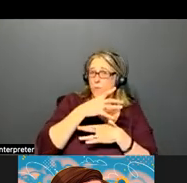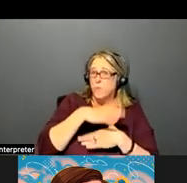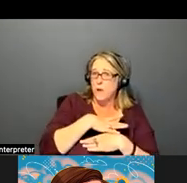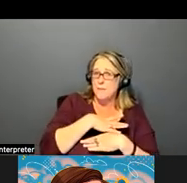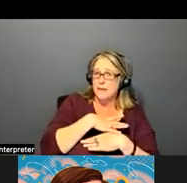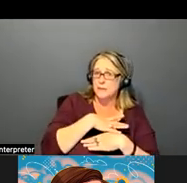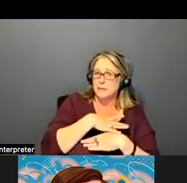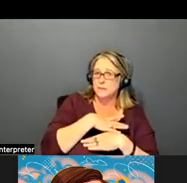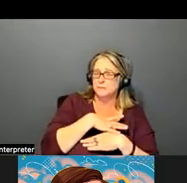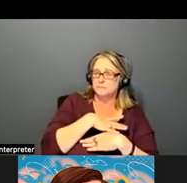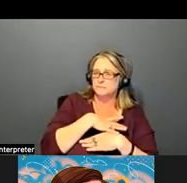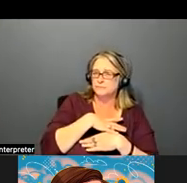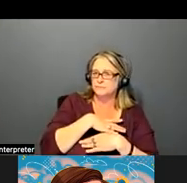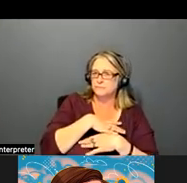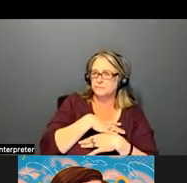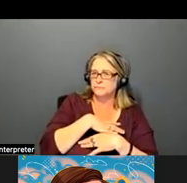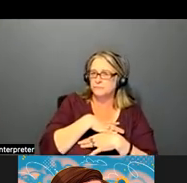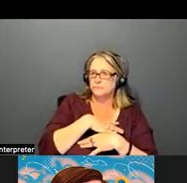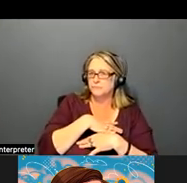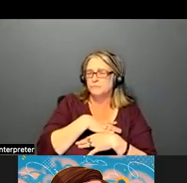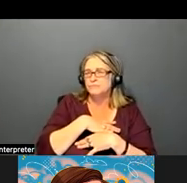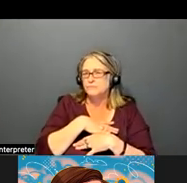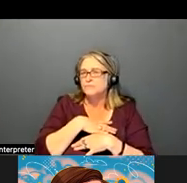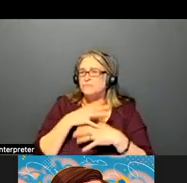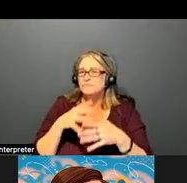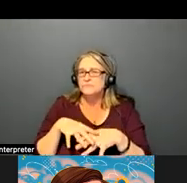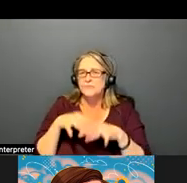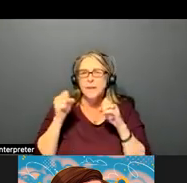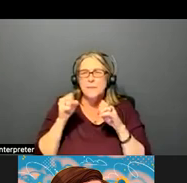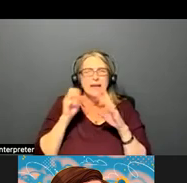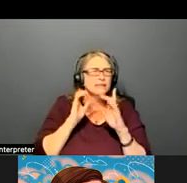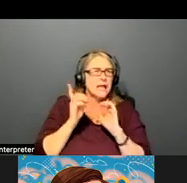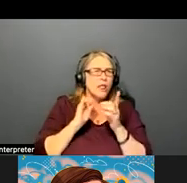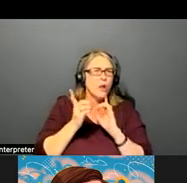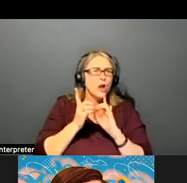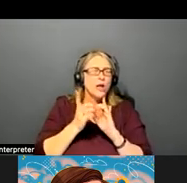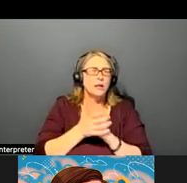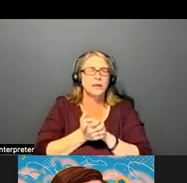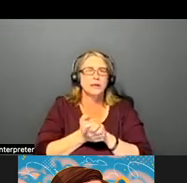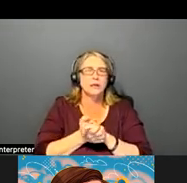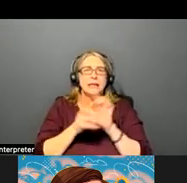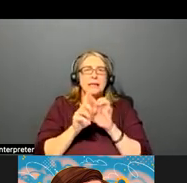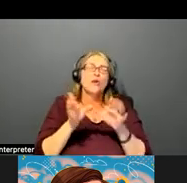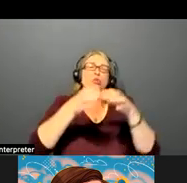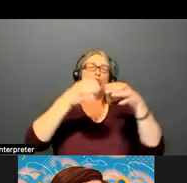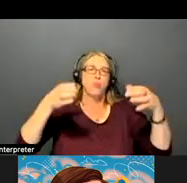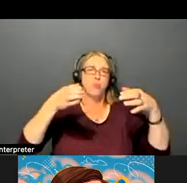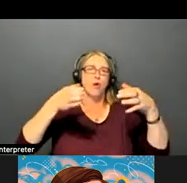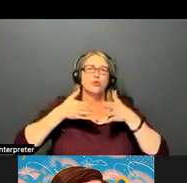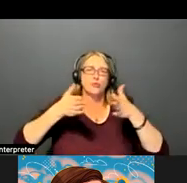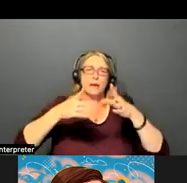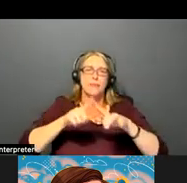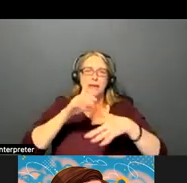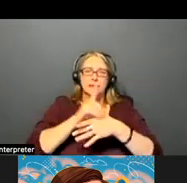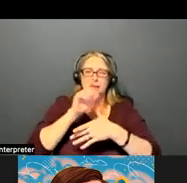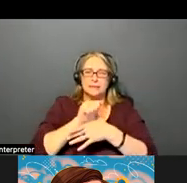of occupy or take the space or dialogue in a larger way than disabled women